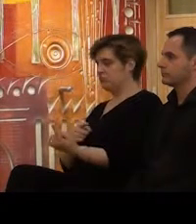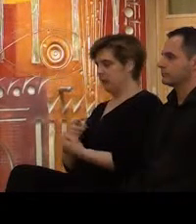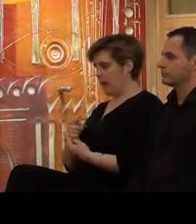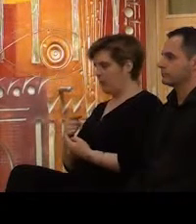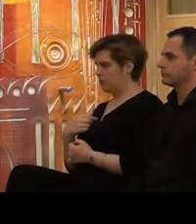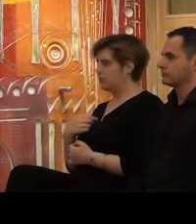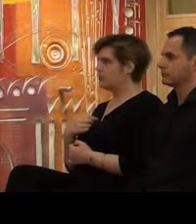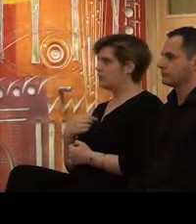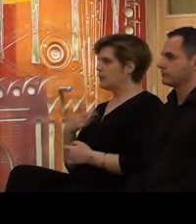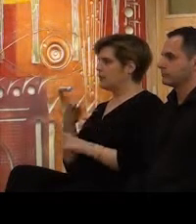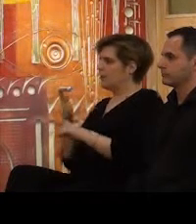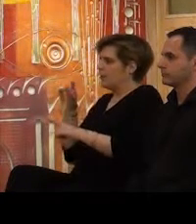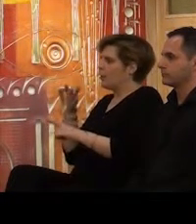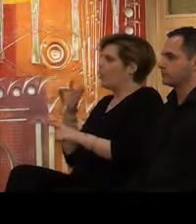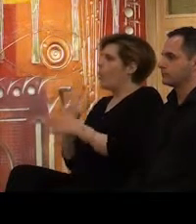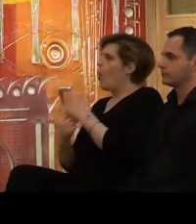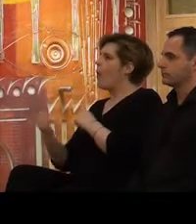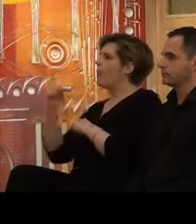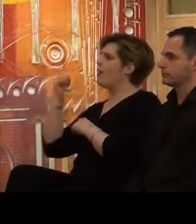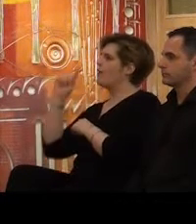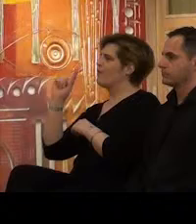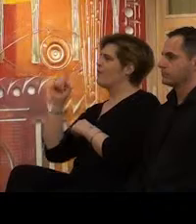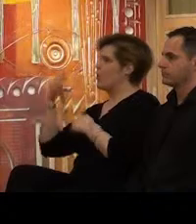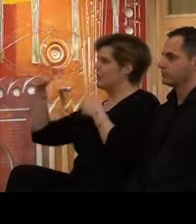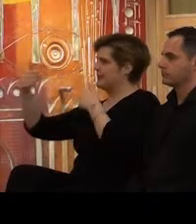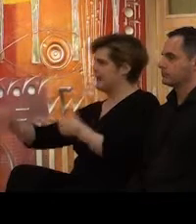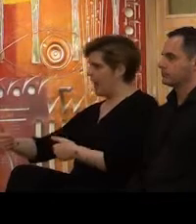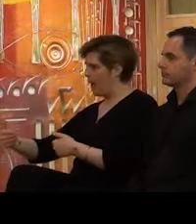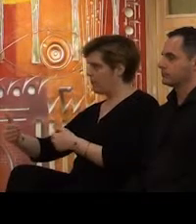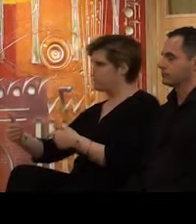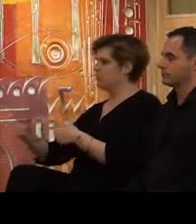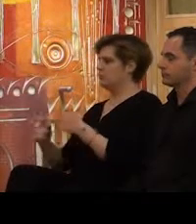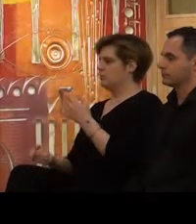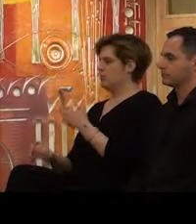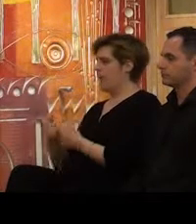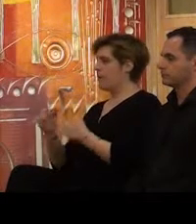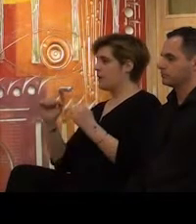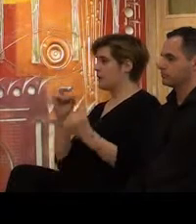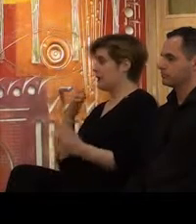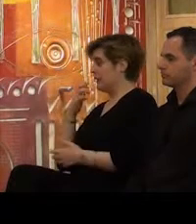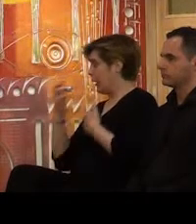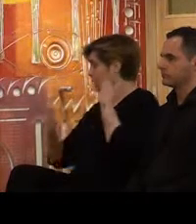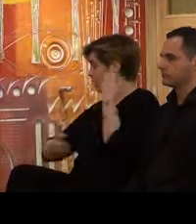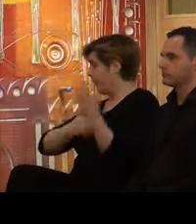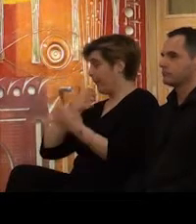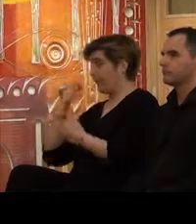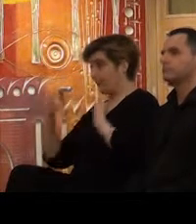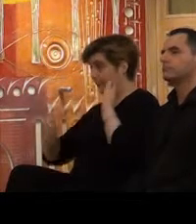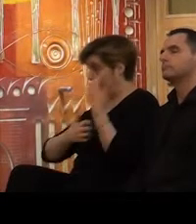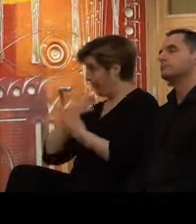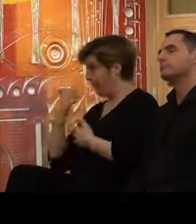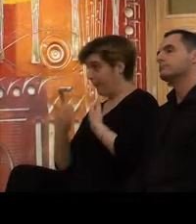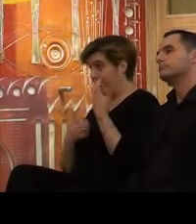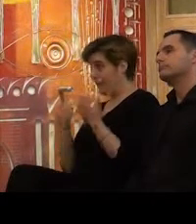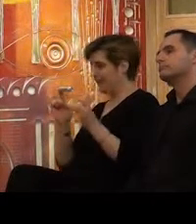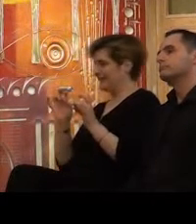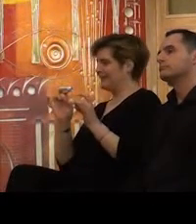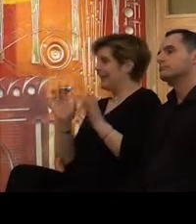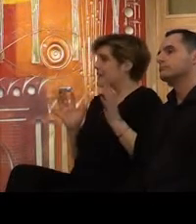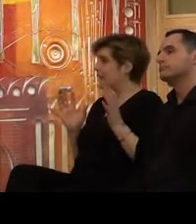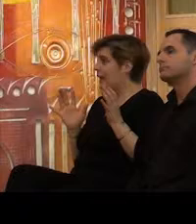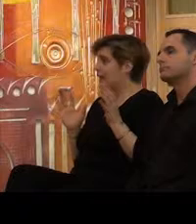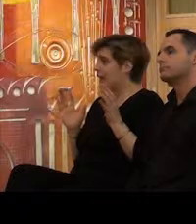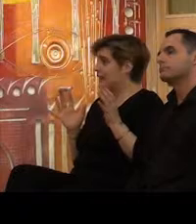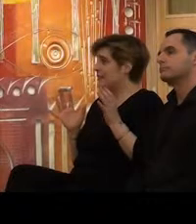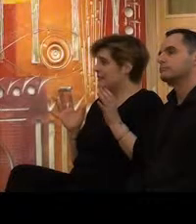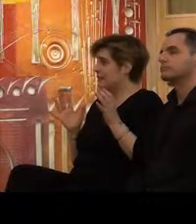term, in the autumn term, she only had one major kind of tantrum event, which sticks in my mind, and that was to do with something that